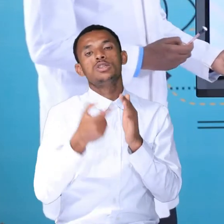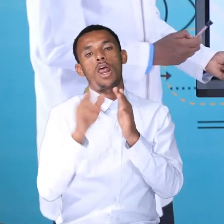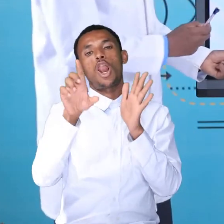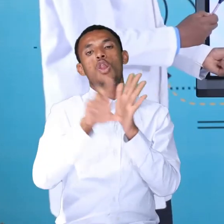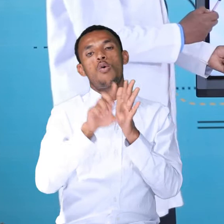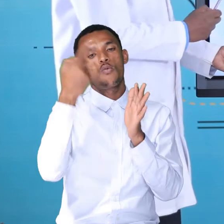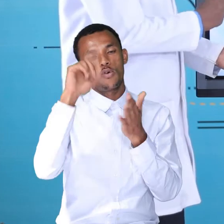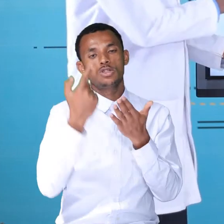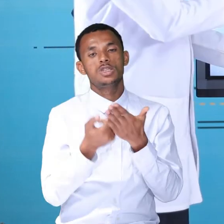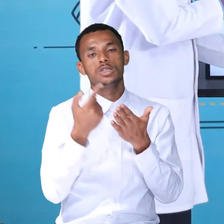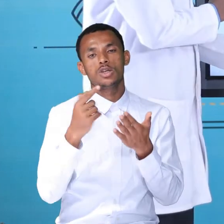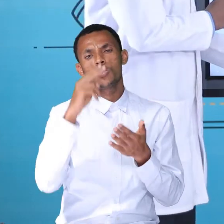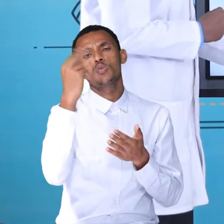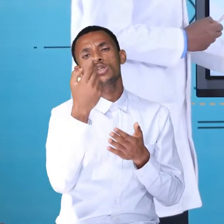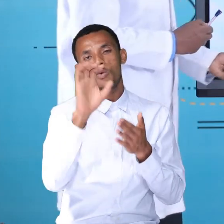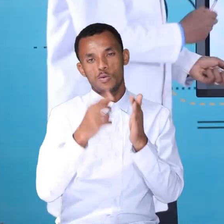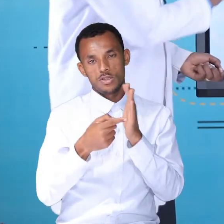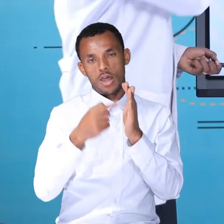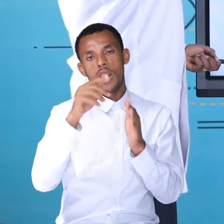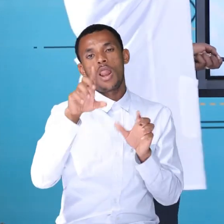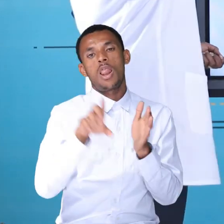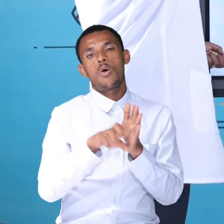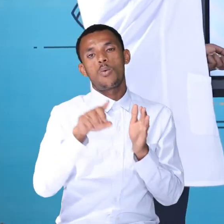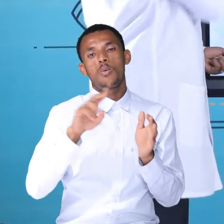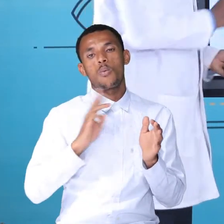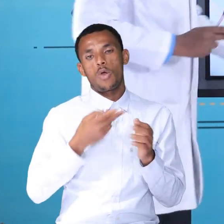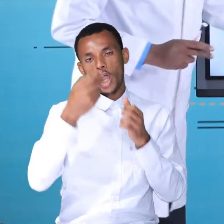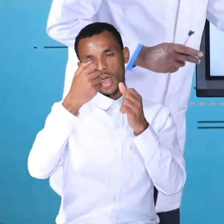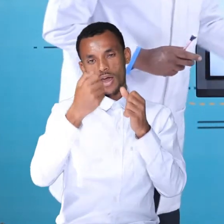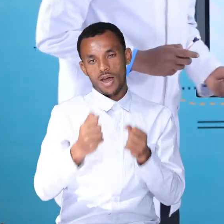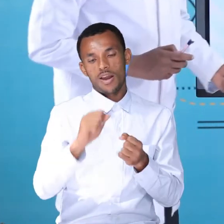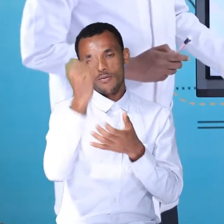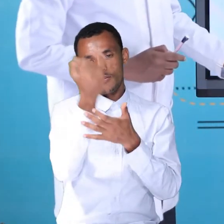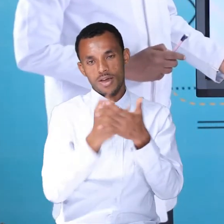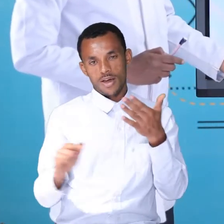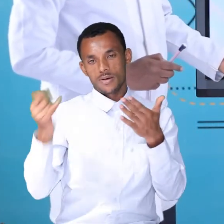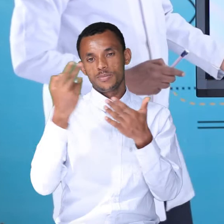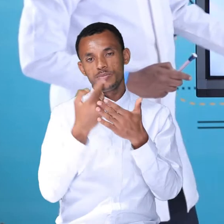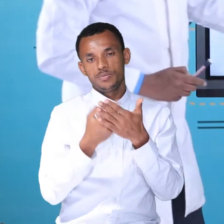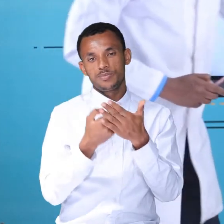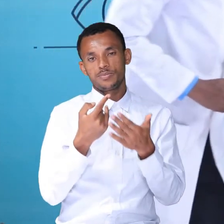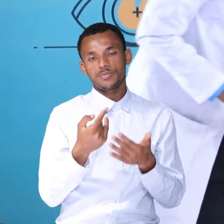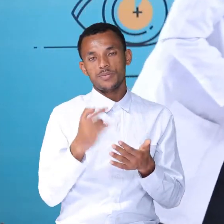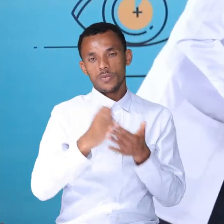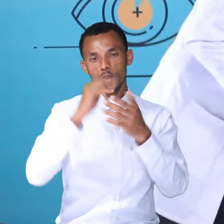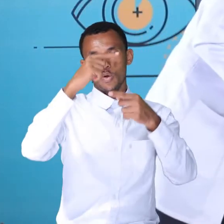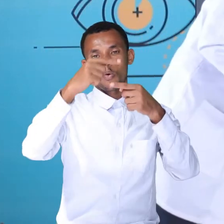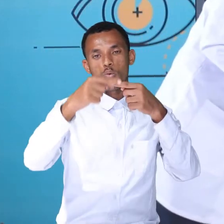one. Using cosine law, we can figure out as this one. It is